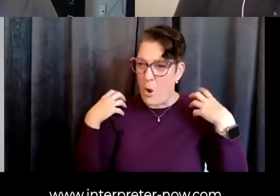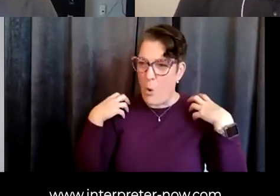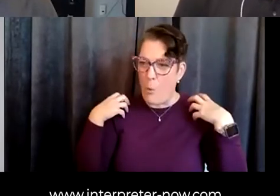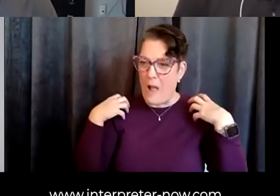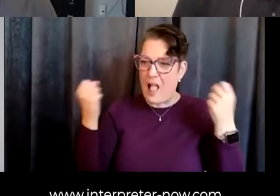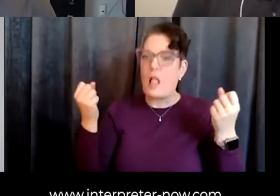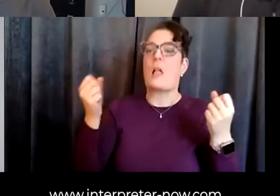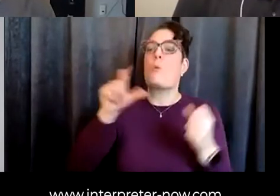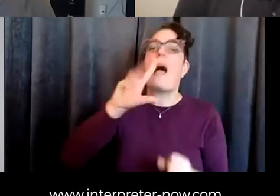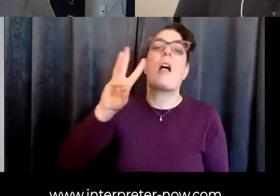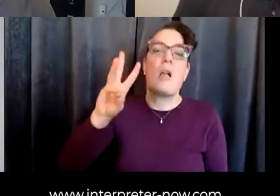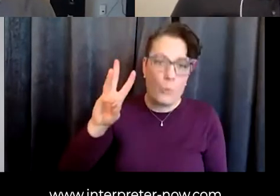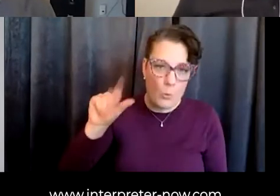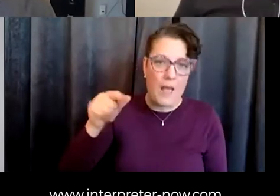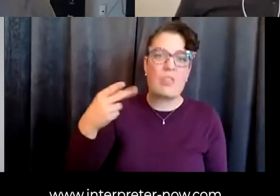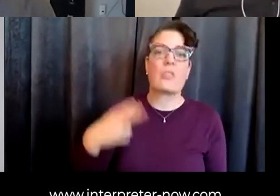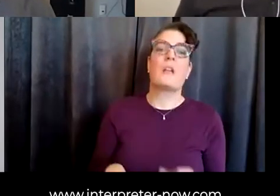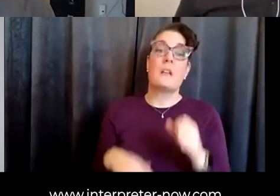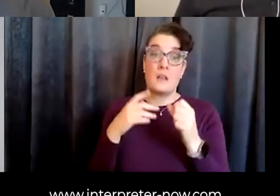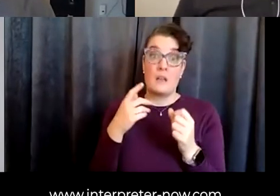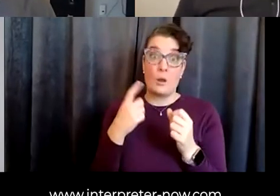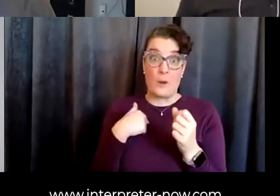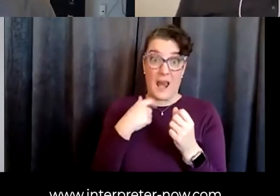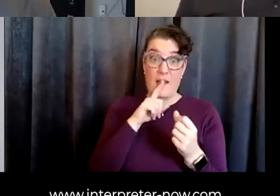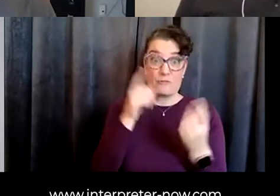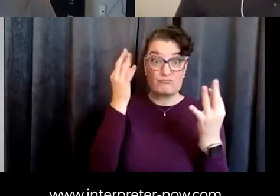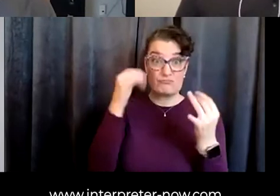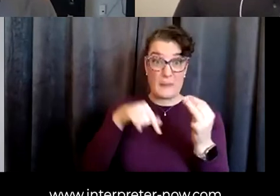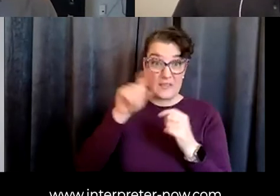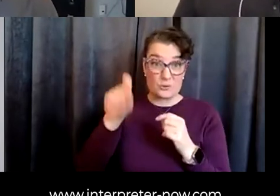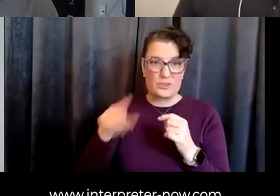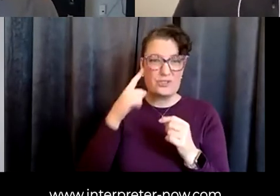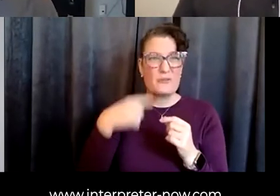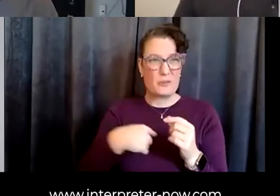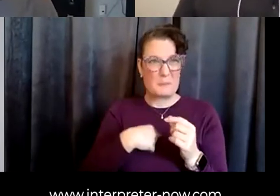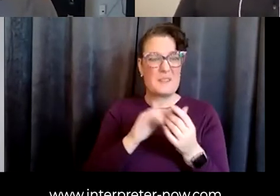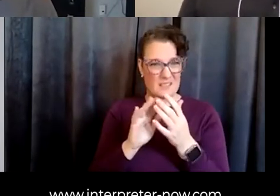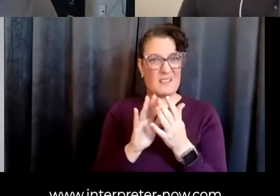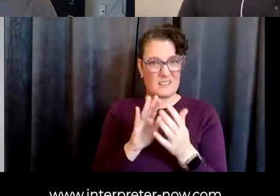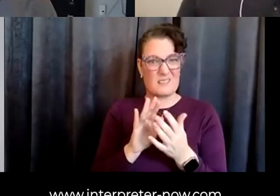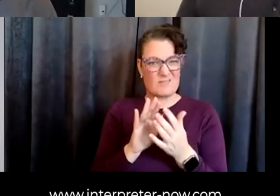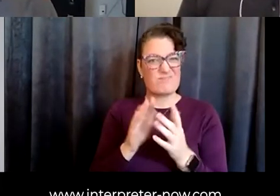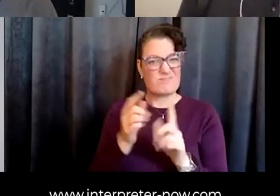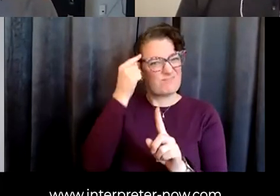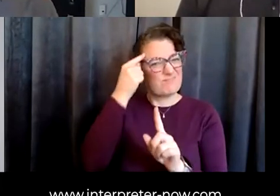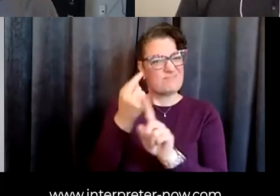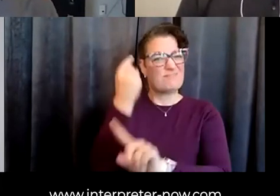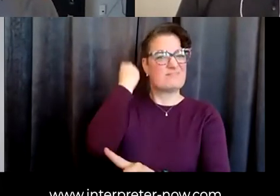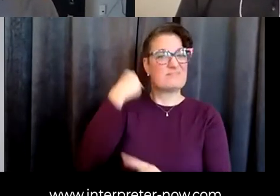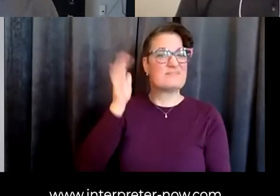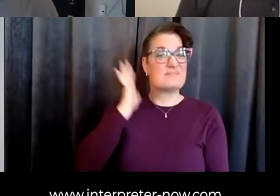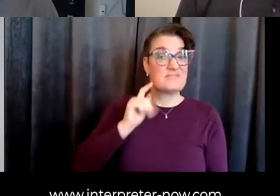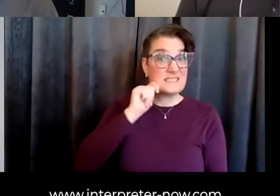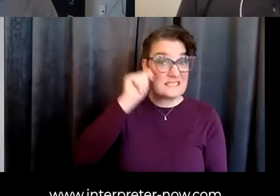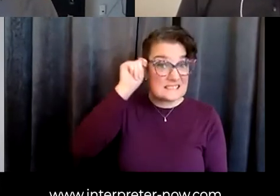I really thought about this question. For me, actually, it gets personal down to when I was a teenager. I was